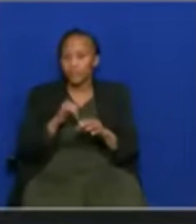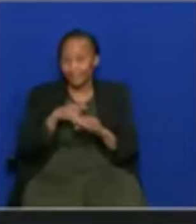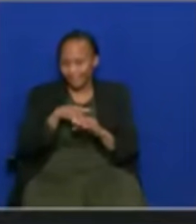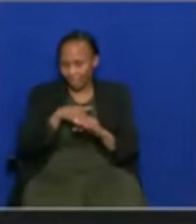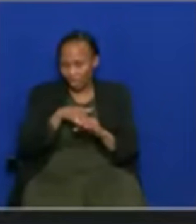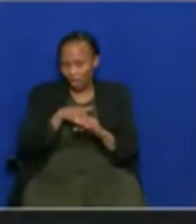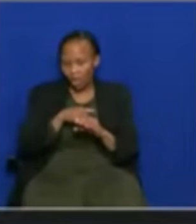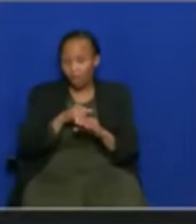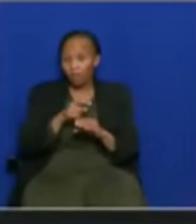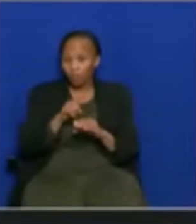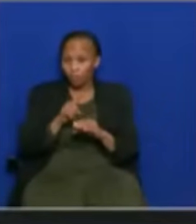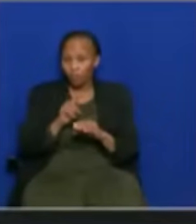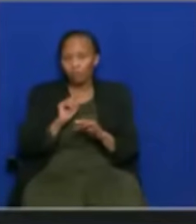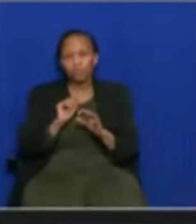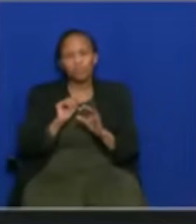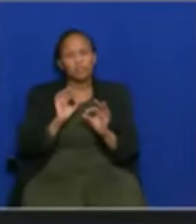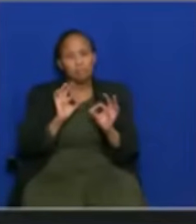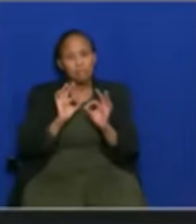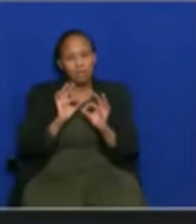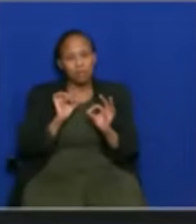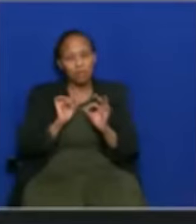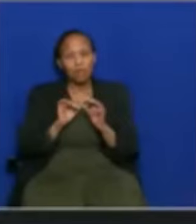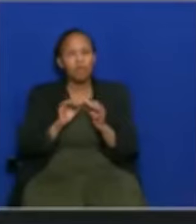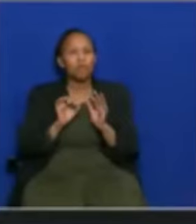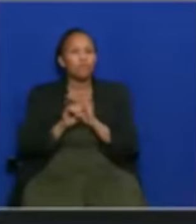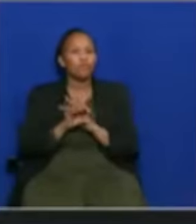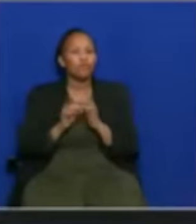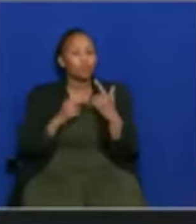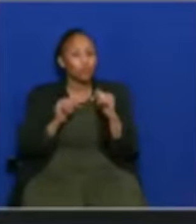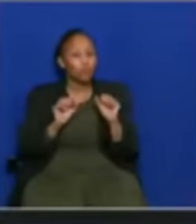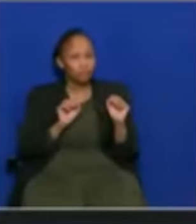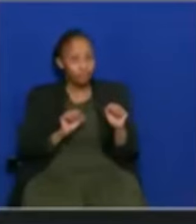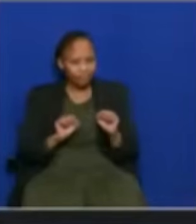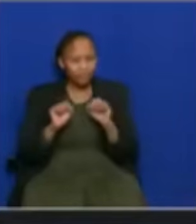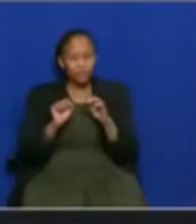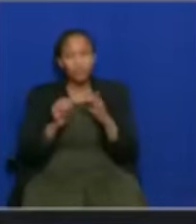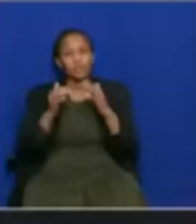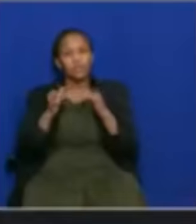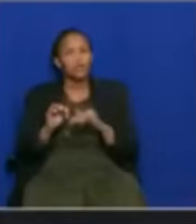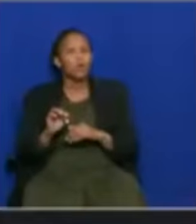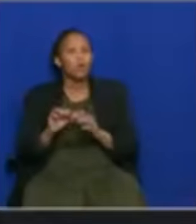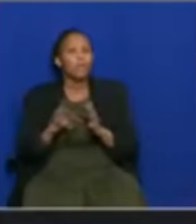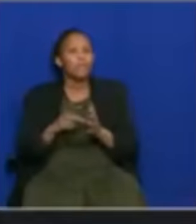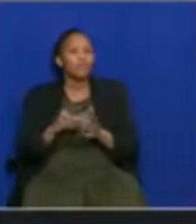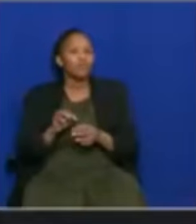about. And that at 190 is